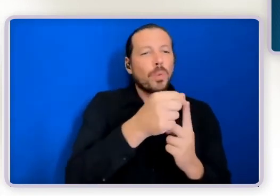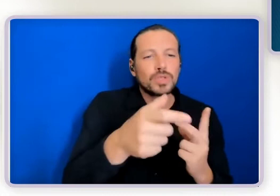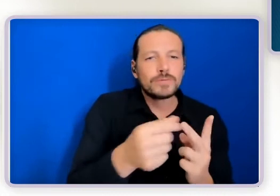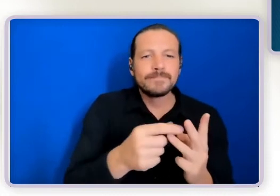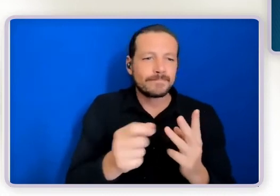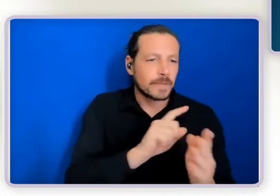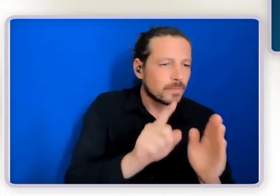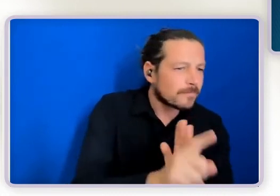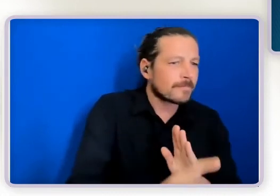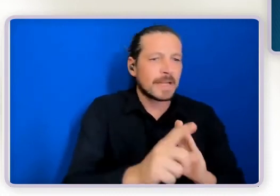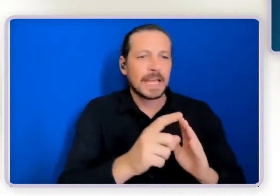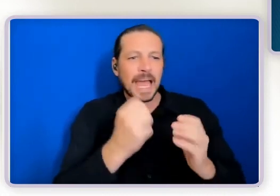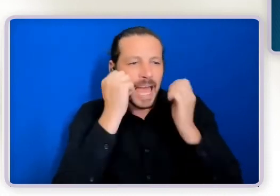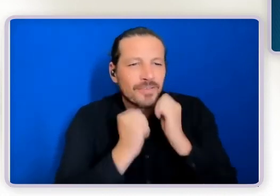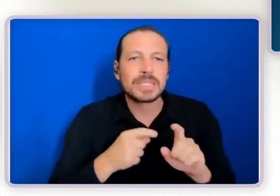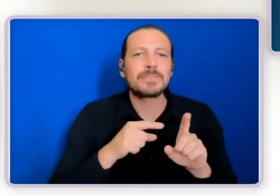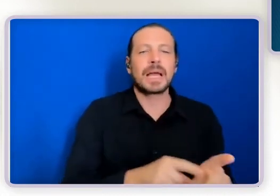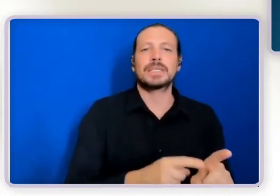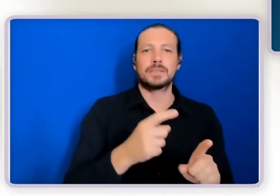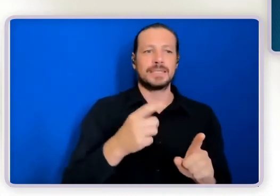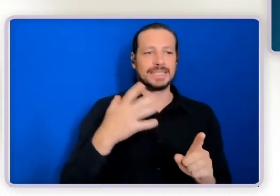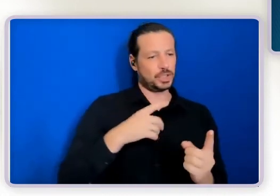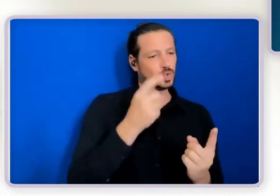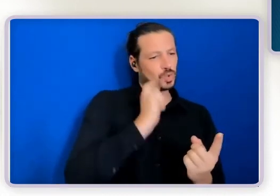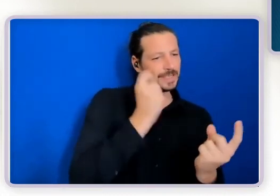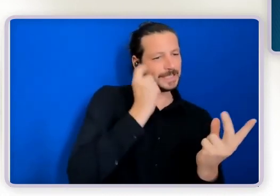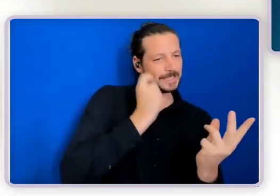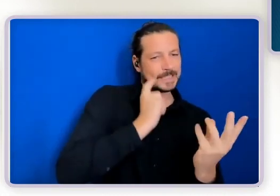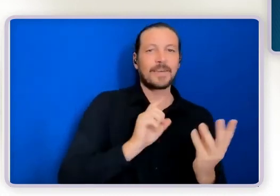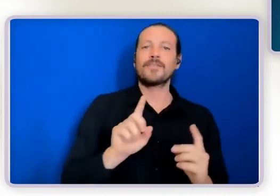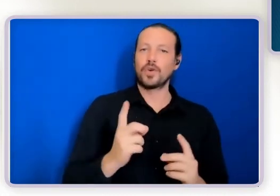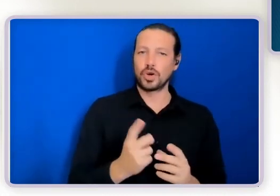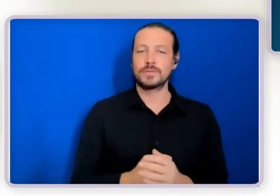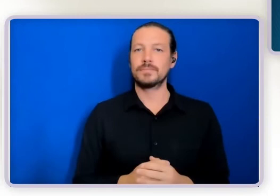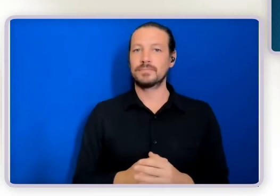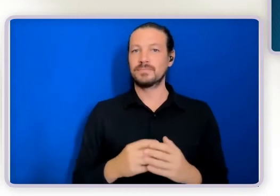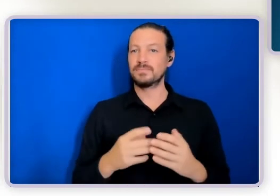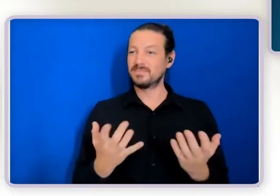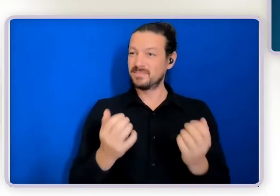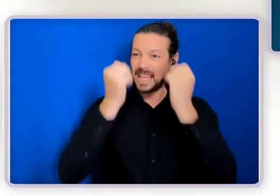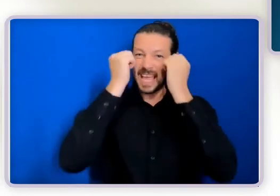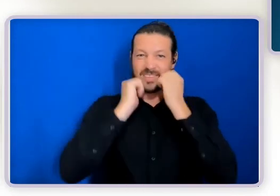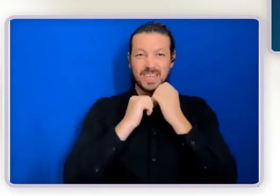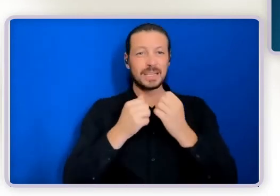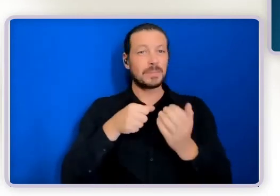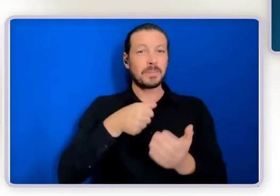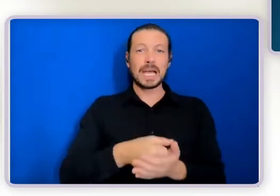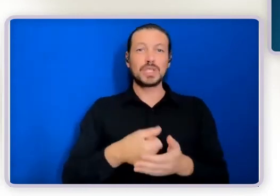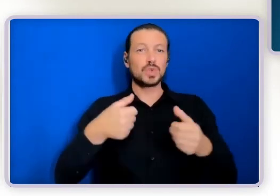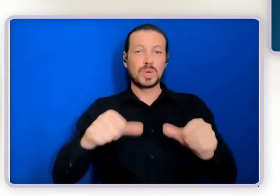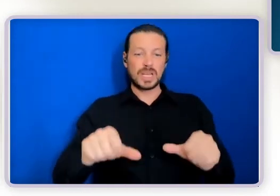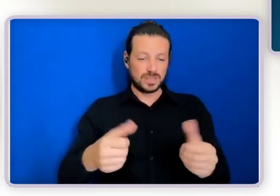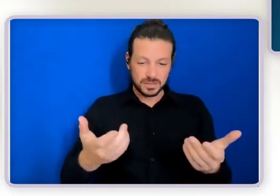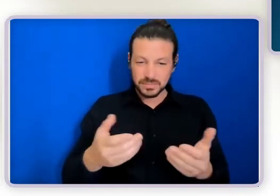Now, there's no explanation of what evidence-based strategies are or an